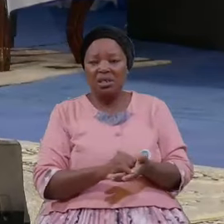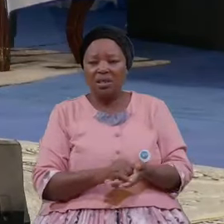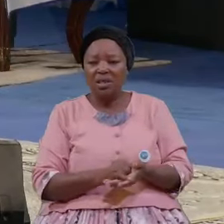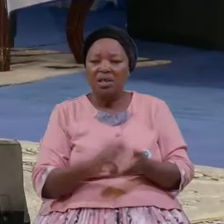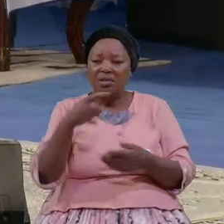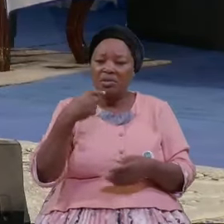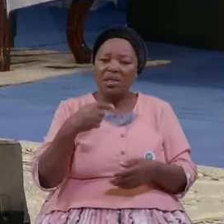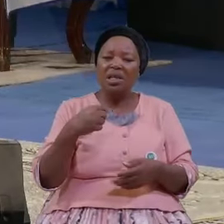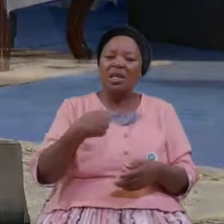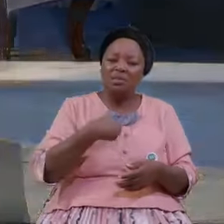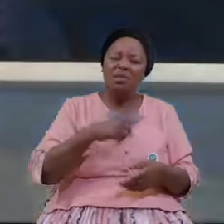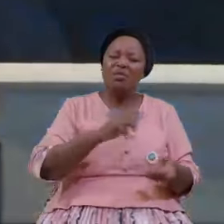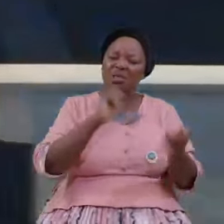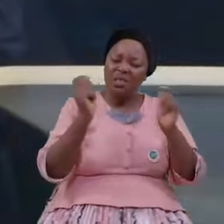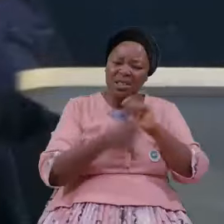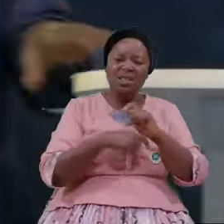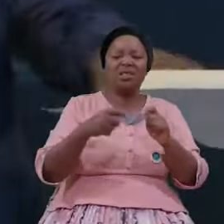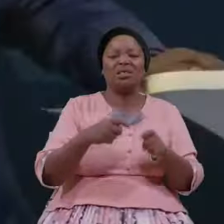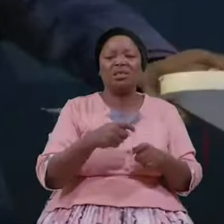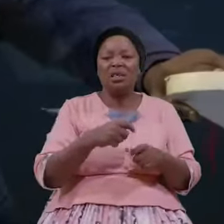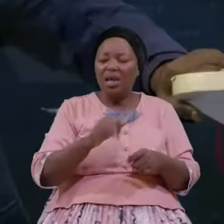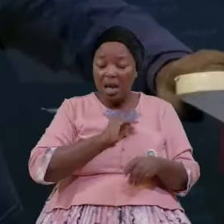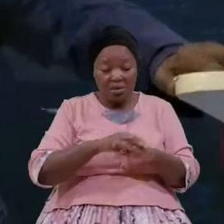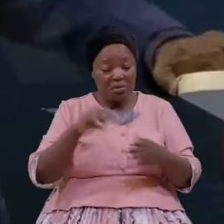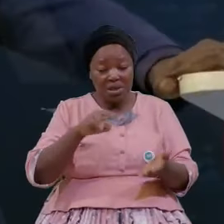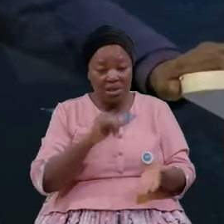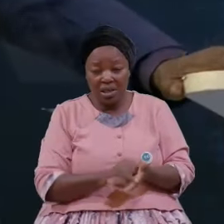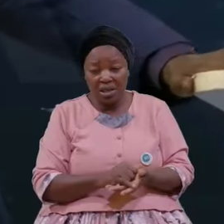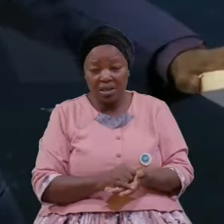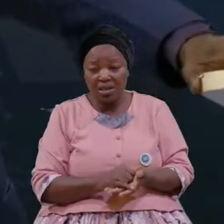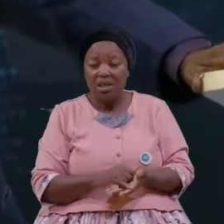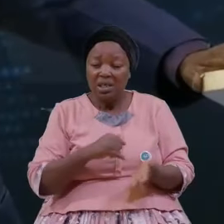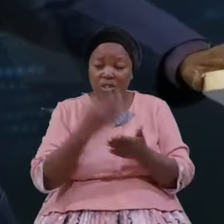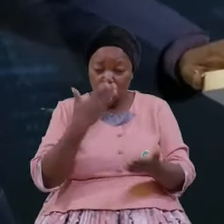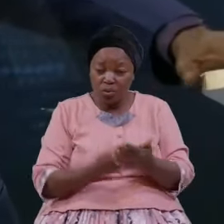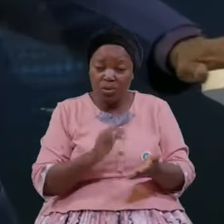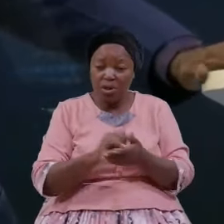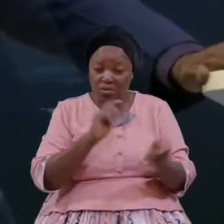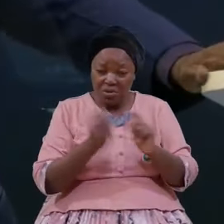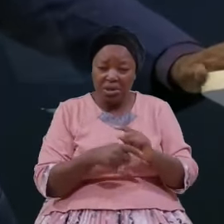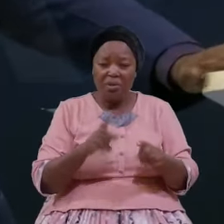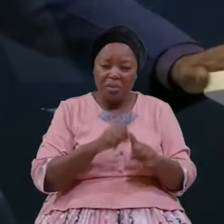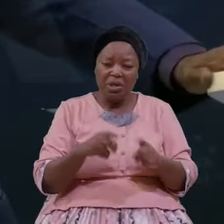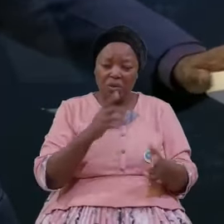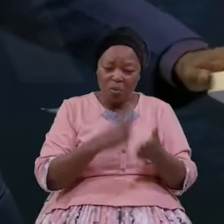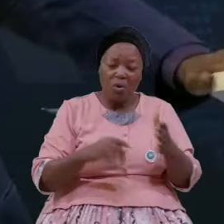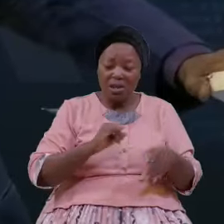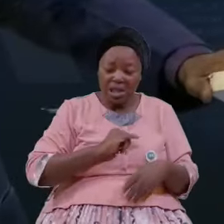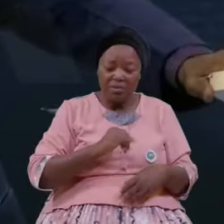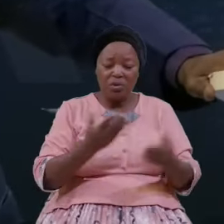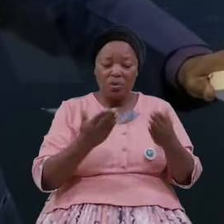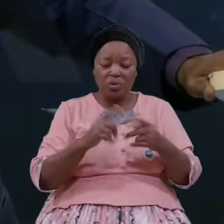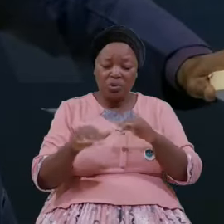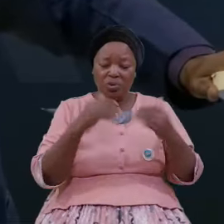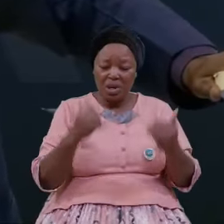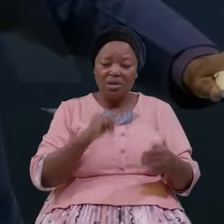will do better. It's okay, you'll do better, but I don't need that now. All I want to do now is to serve you. The Lord